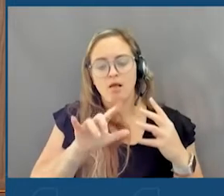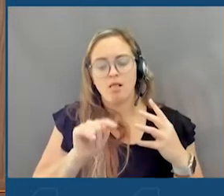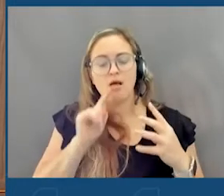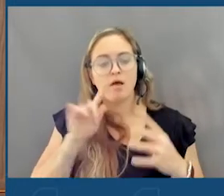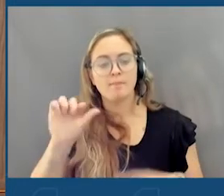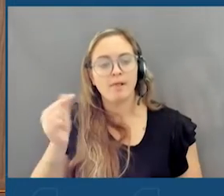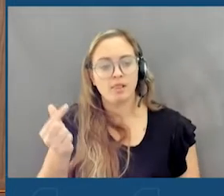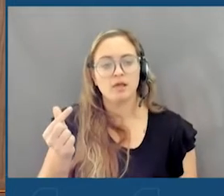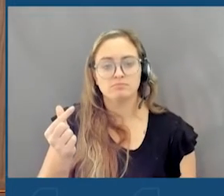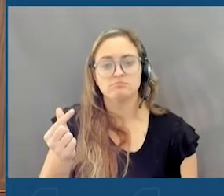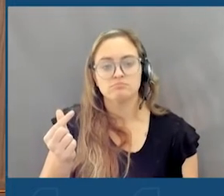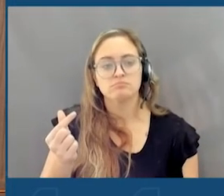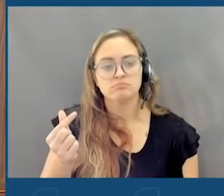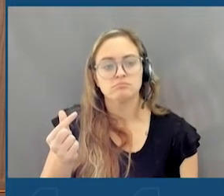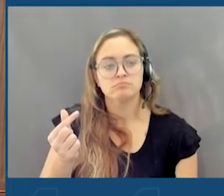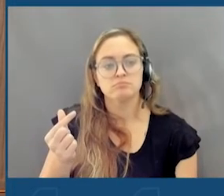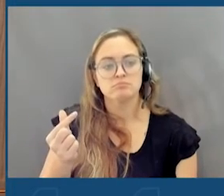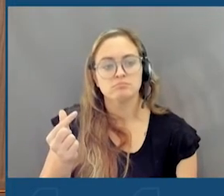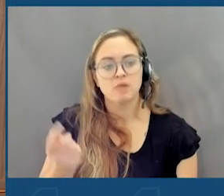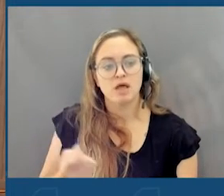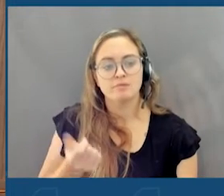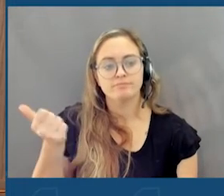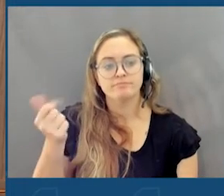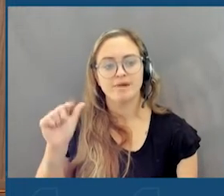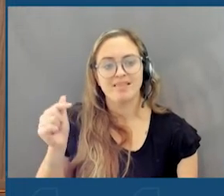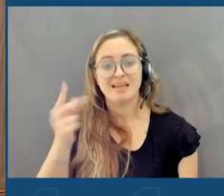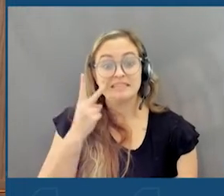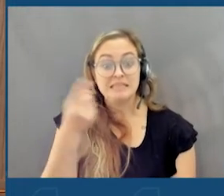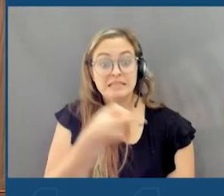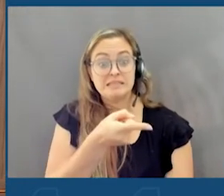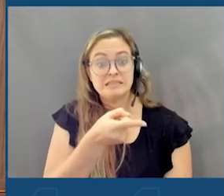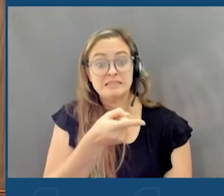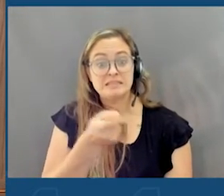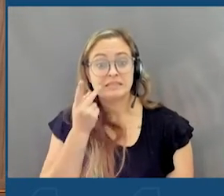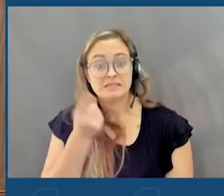was amputated. See here?